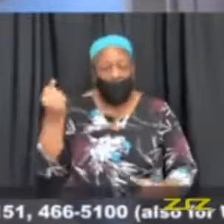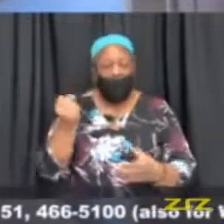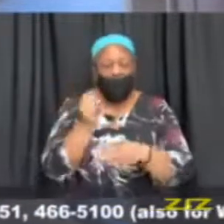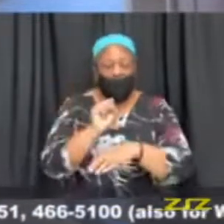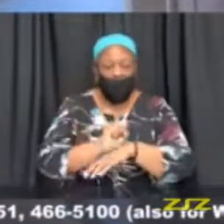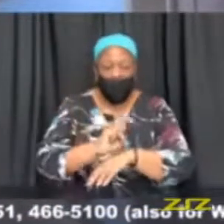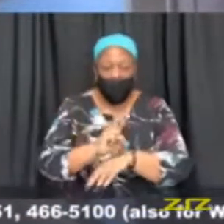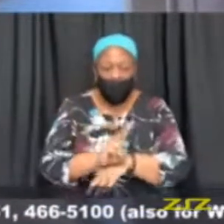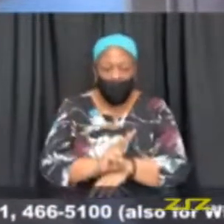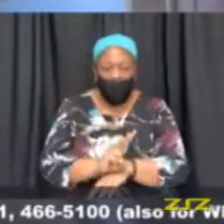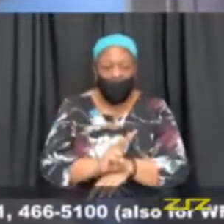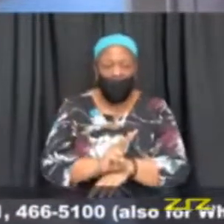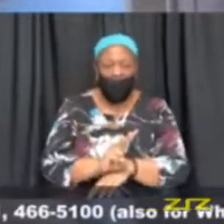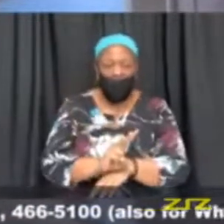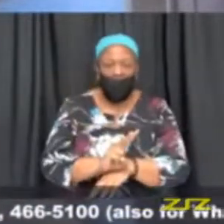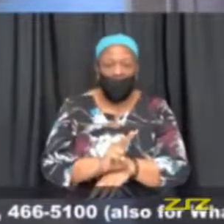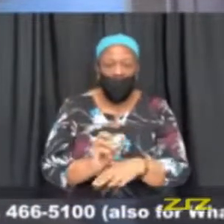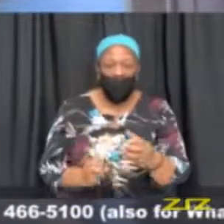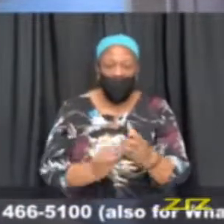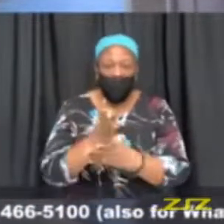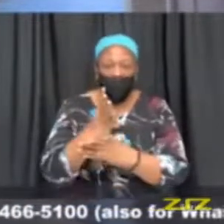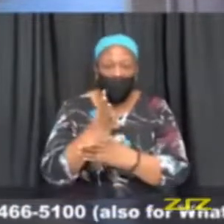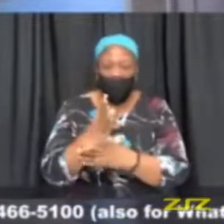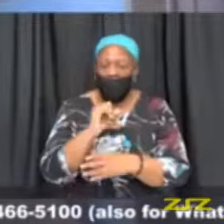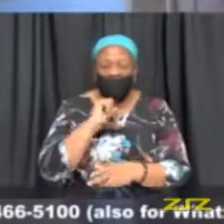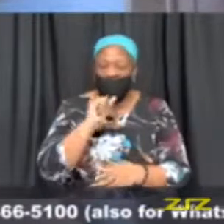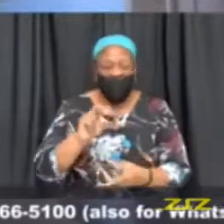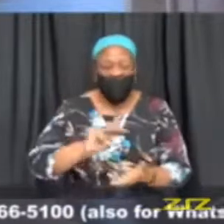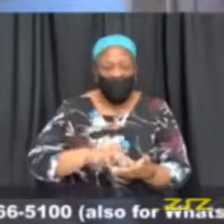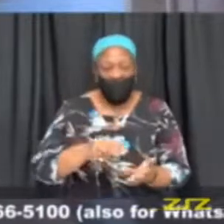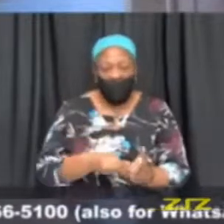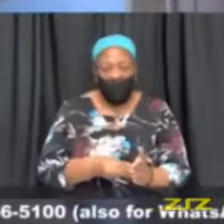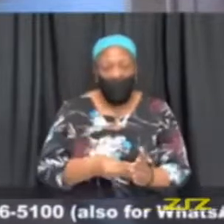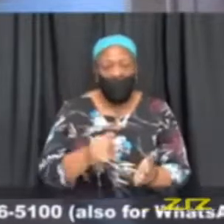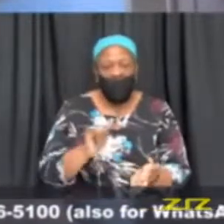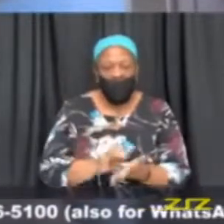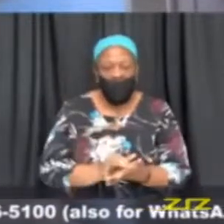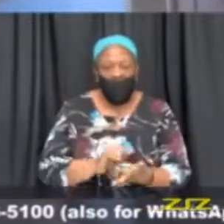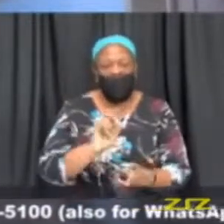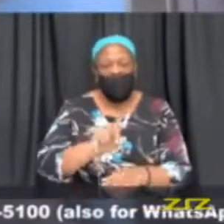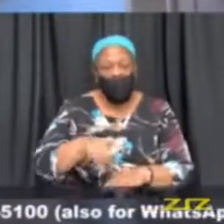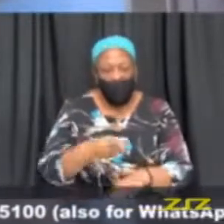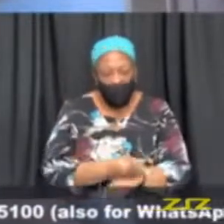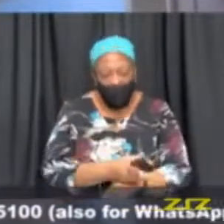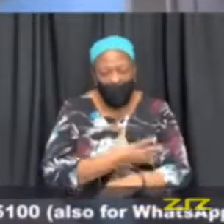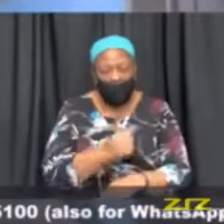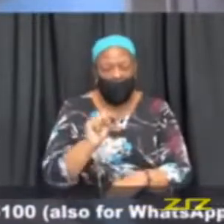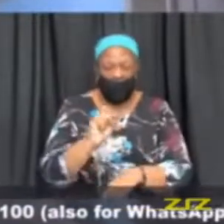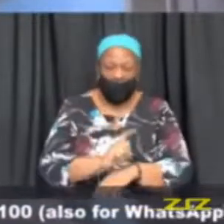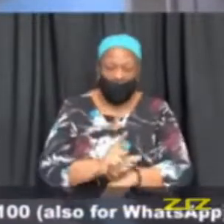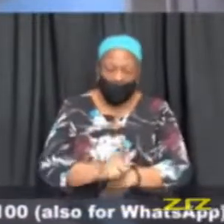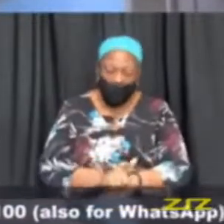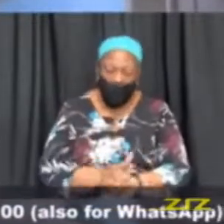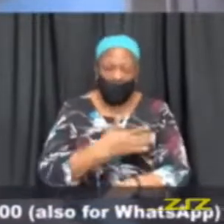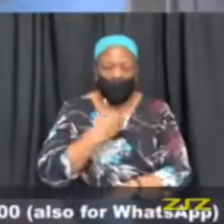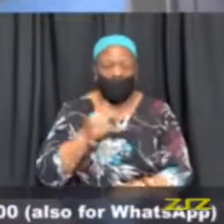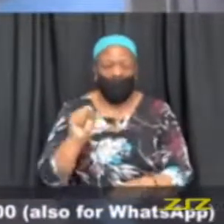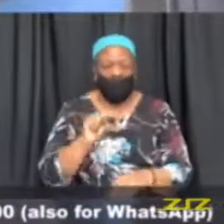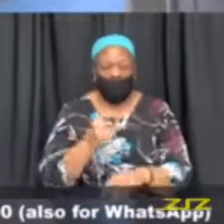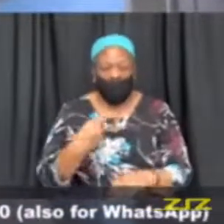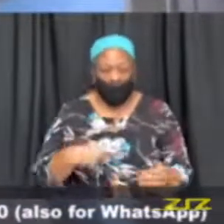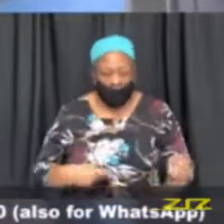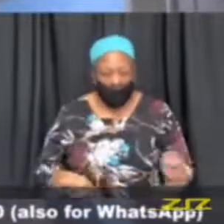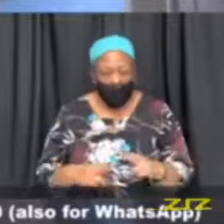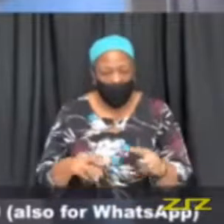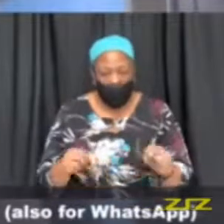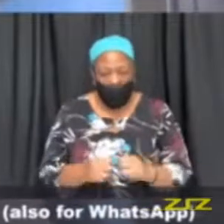in activity or erupt. So I hope that this addresses some of the concerns that you may have. There is